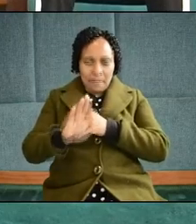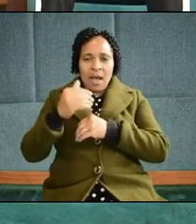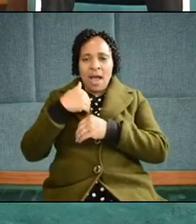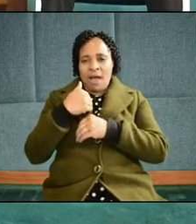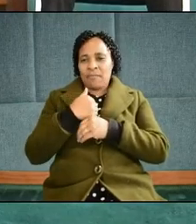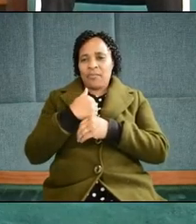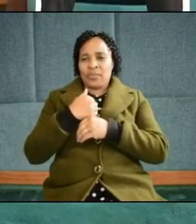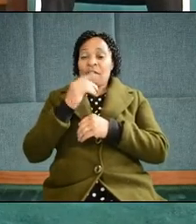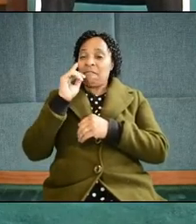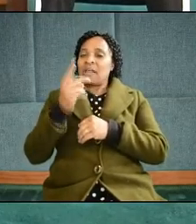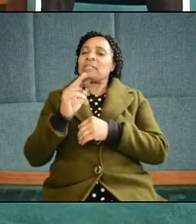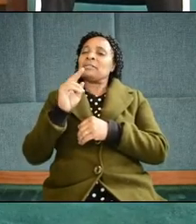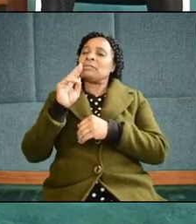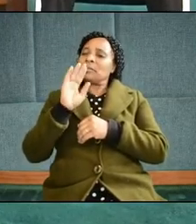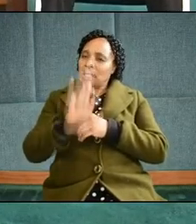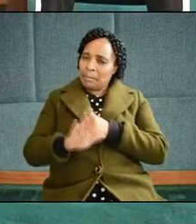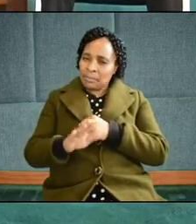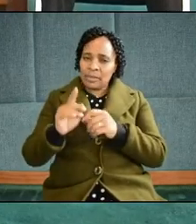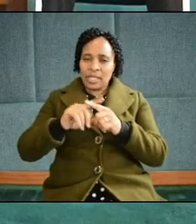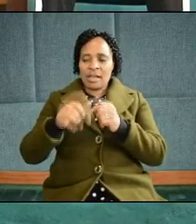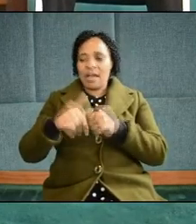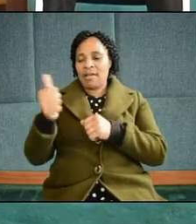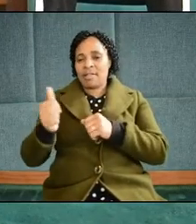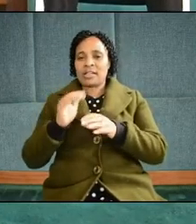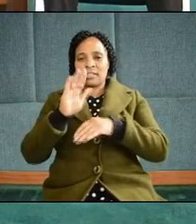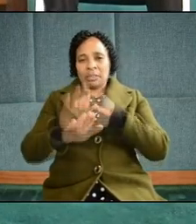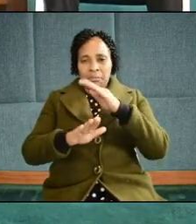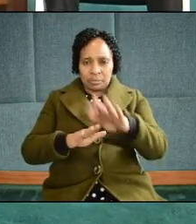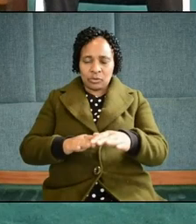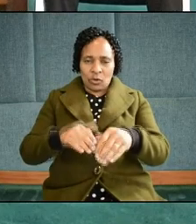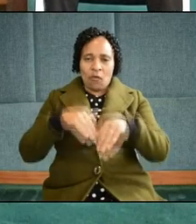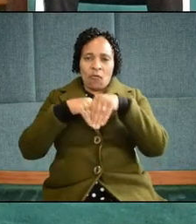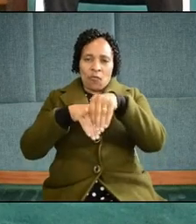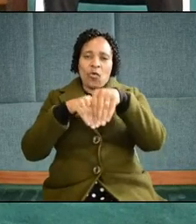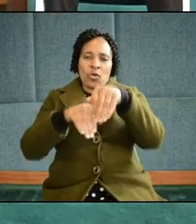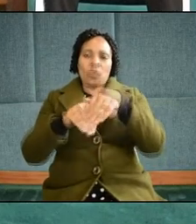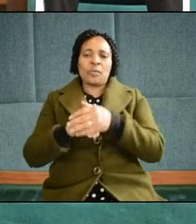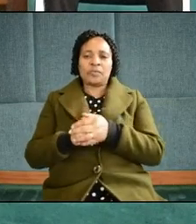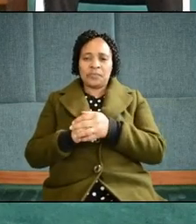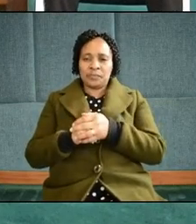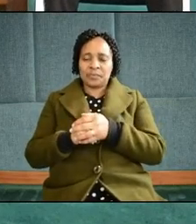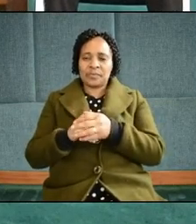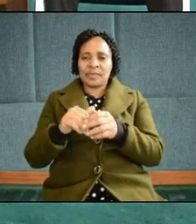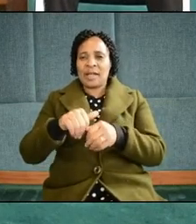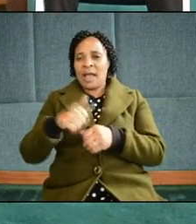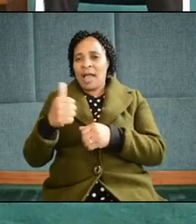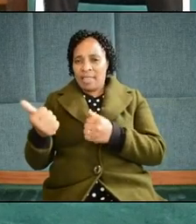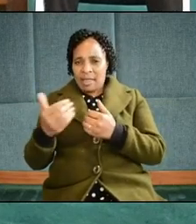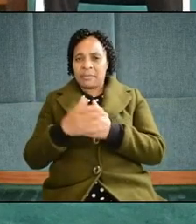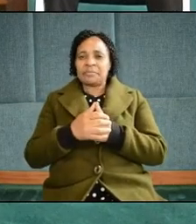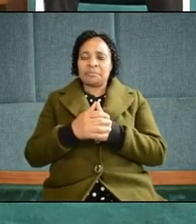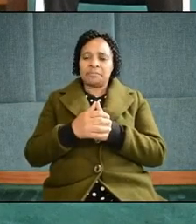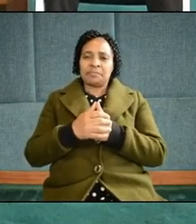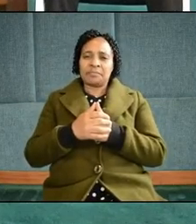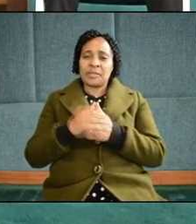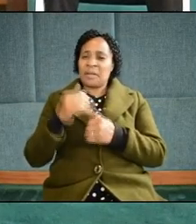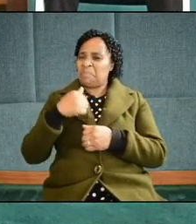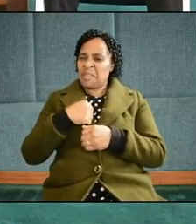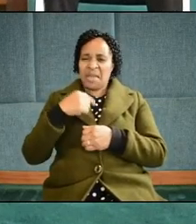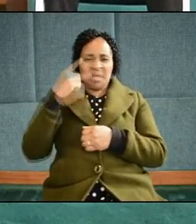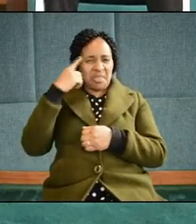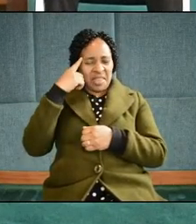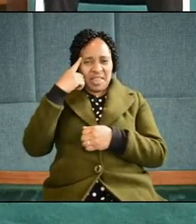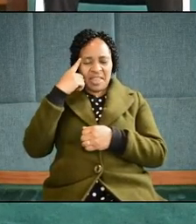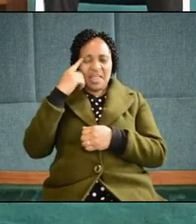can actually take the first step, and then other steps will just come up subsequently. Any other thoughts maybe on that? I don't think